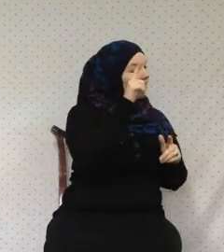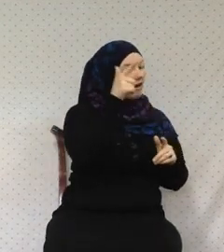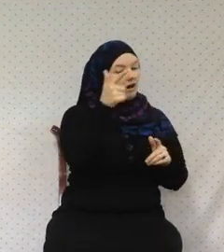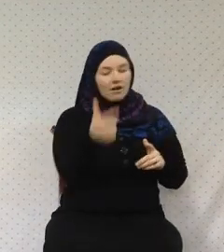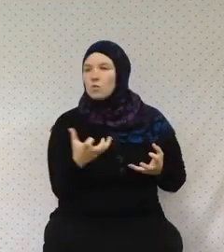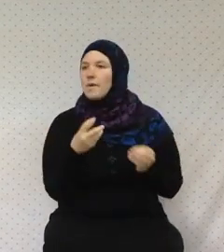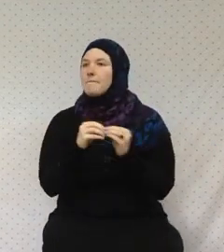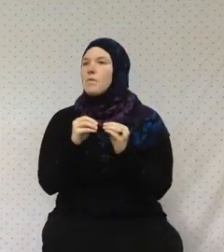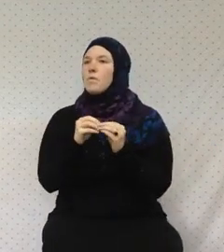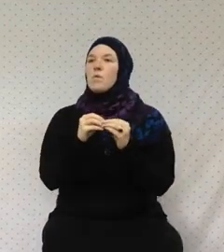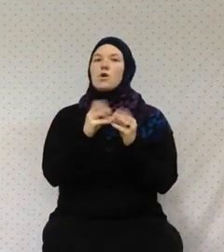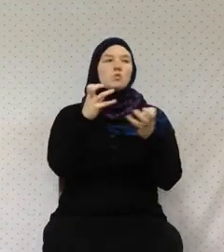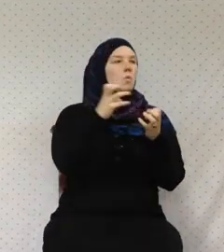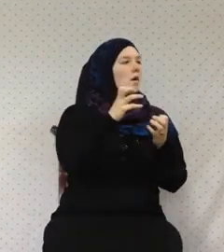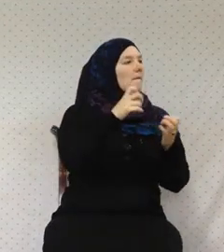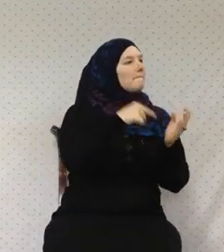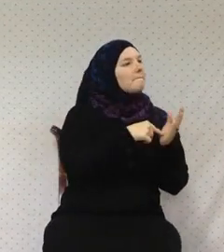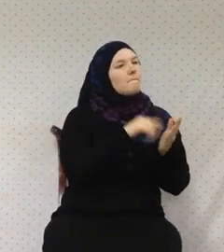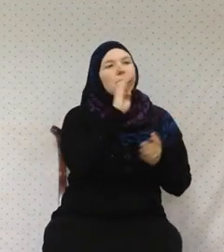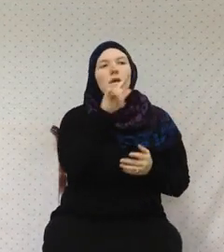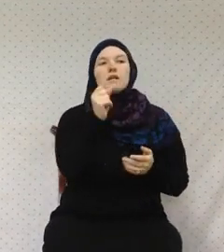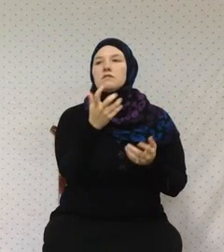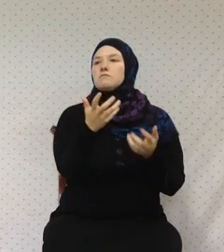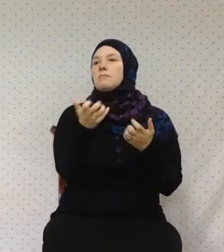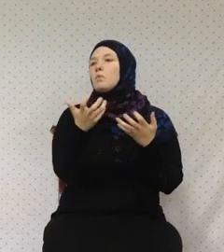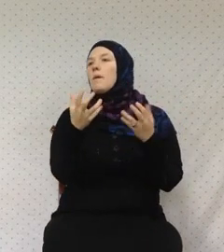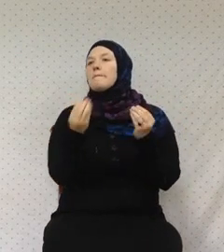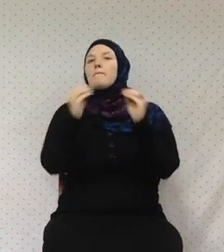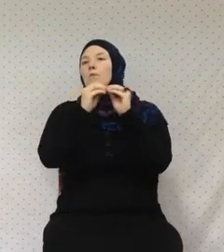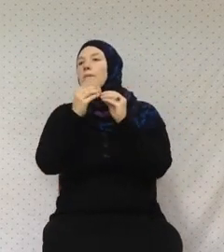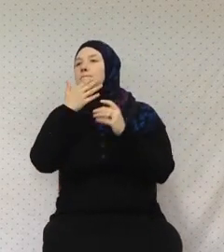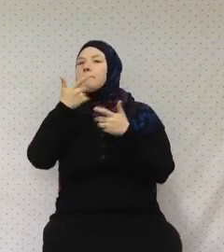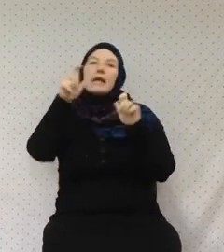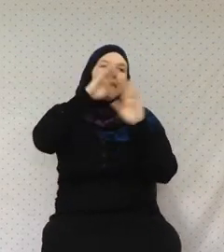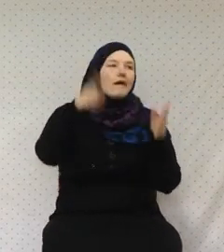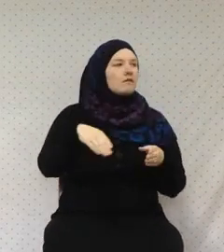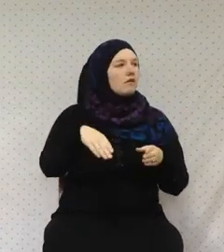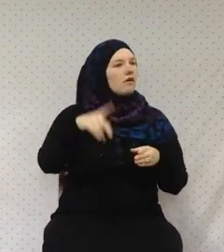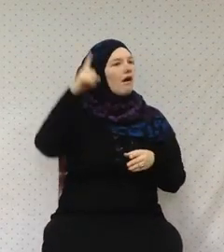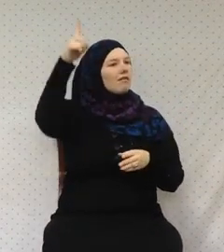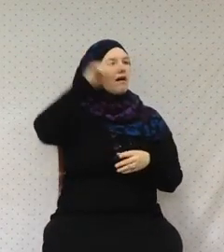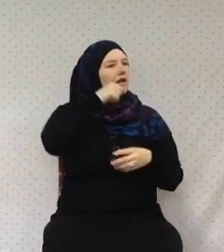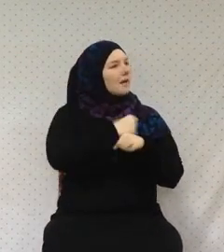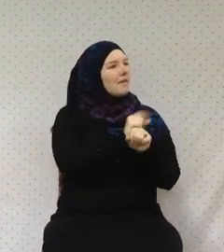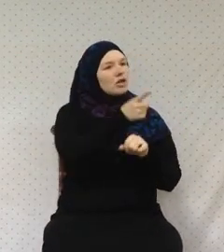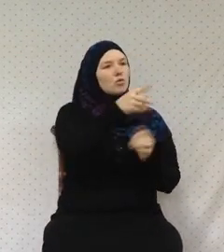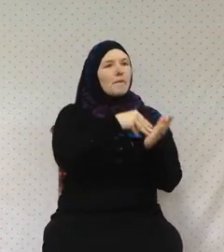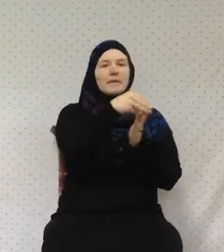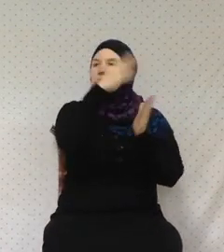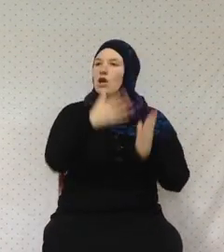money, you want to be able to pay your bills and give your family a better life. Allah's not gonna make you a millionaire